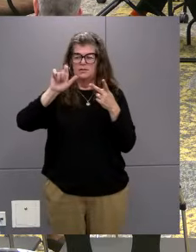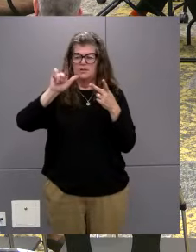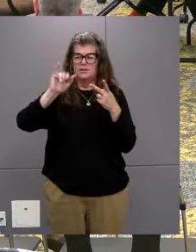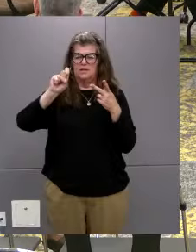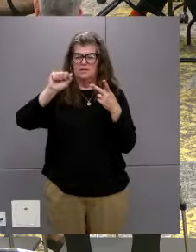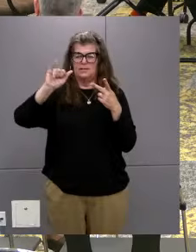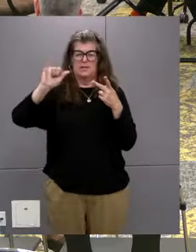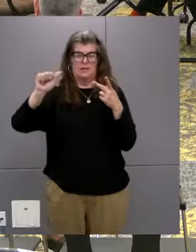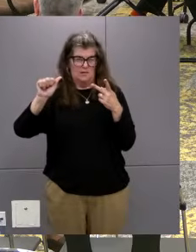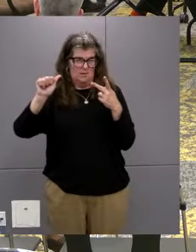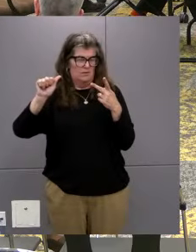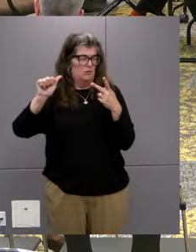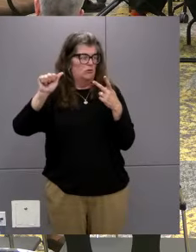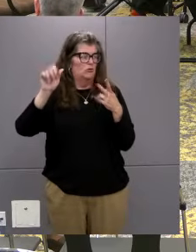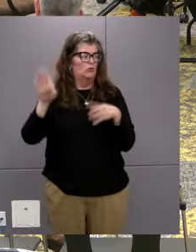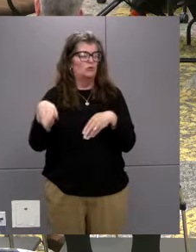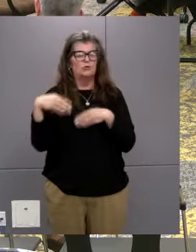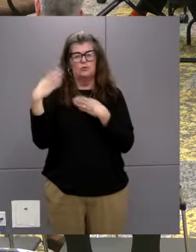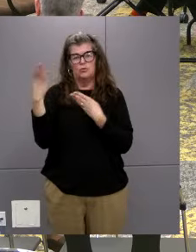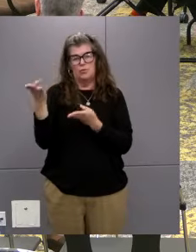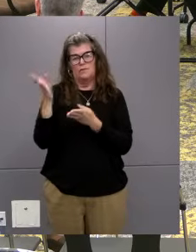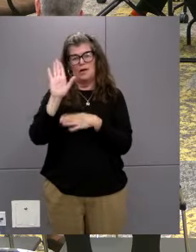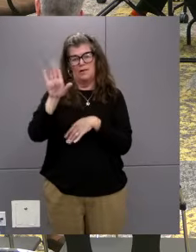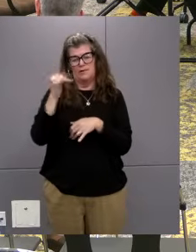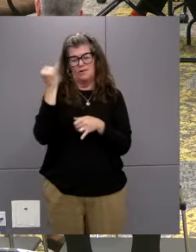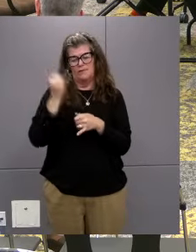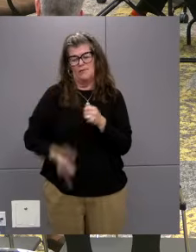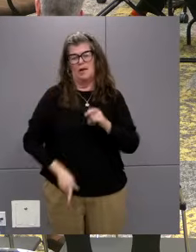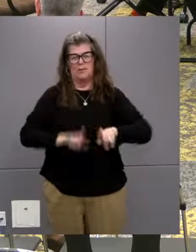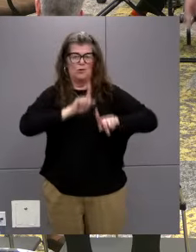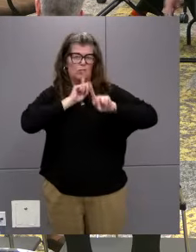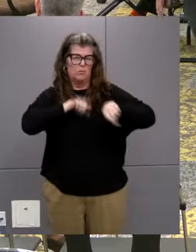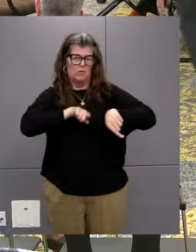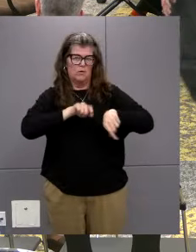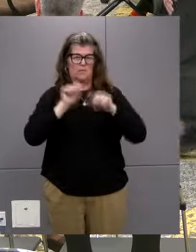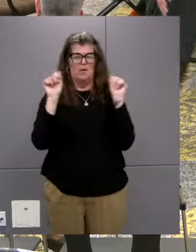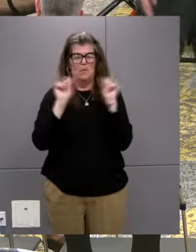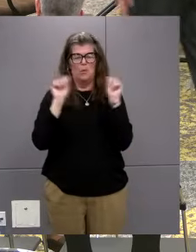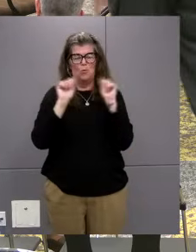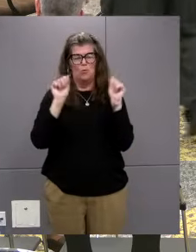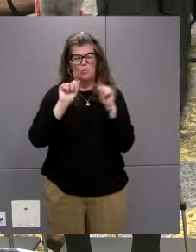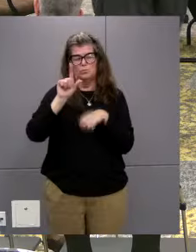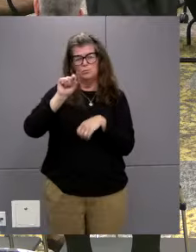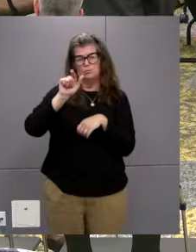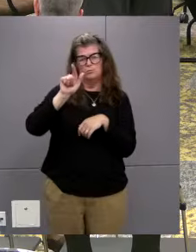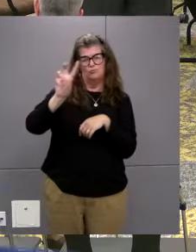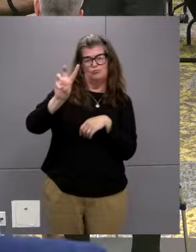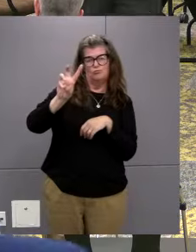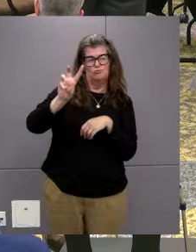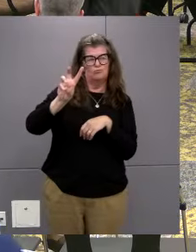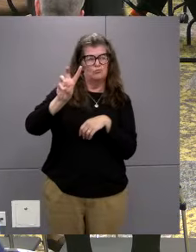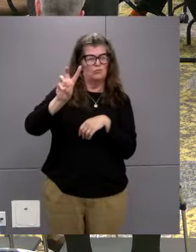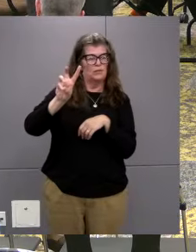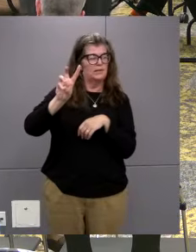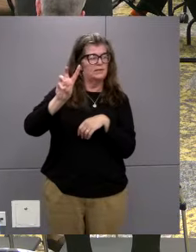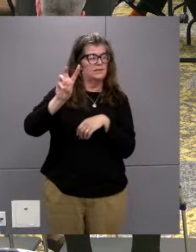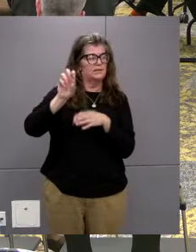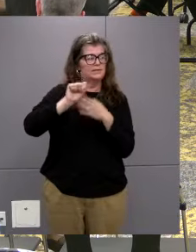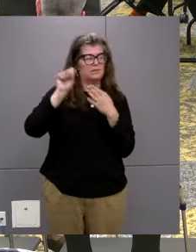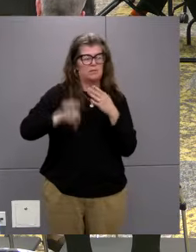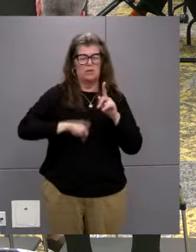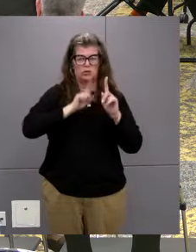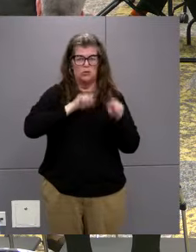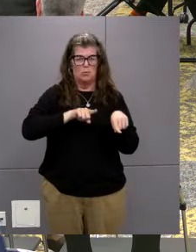Zayden, to provide their final report from the winter 2026 semester cohort from